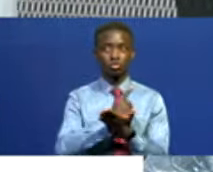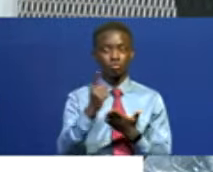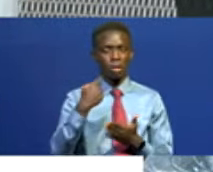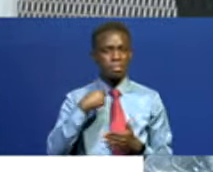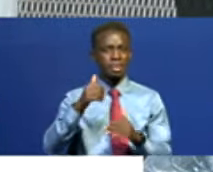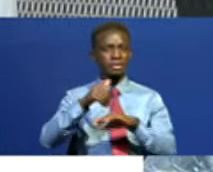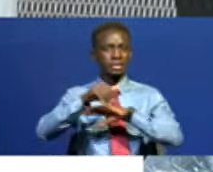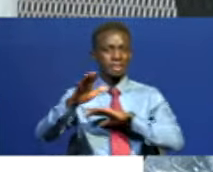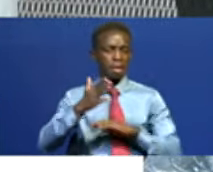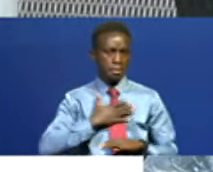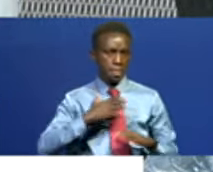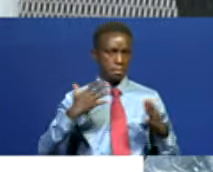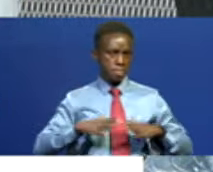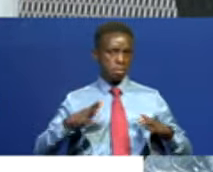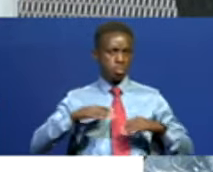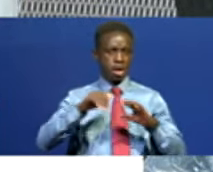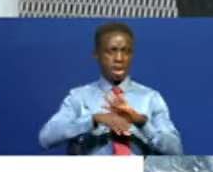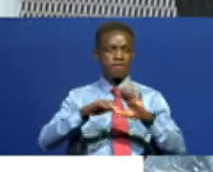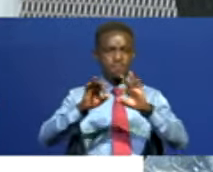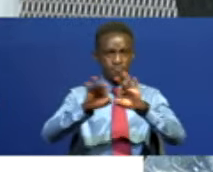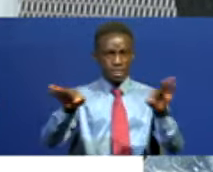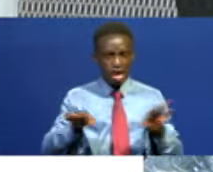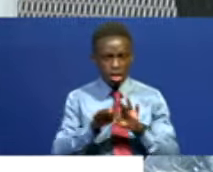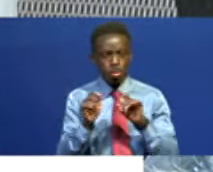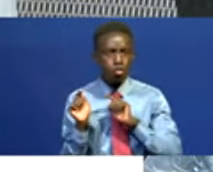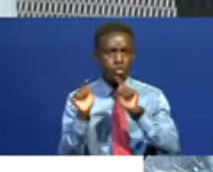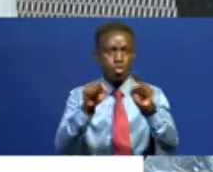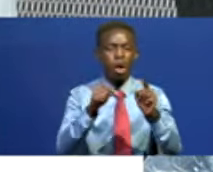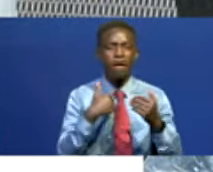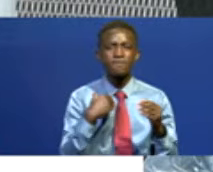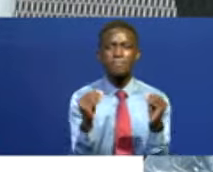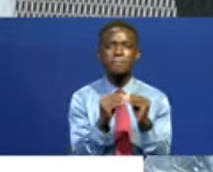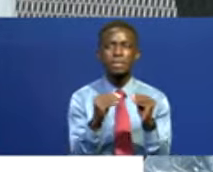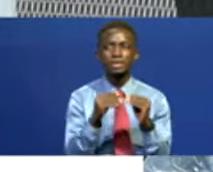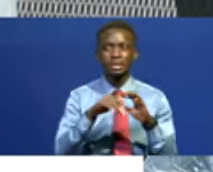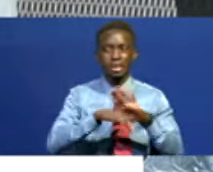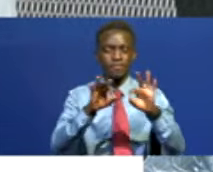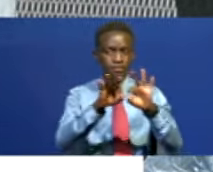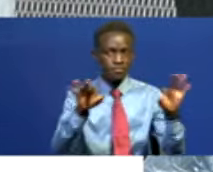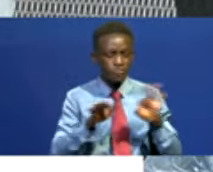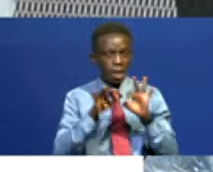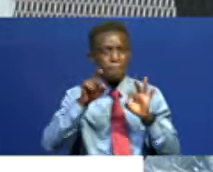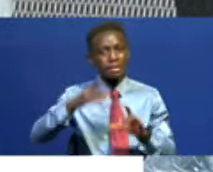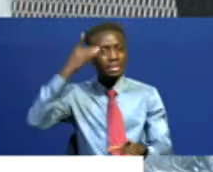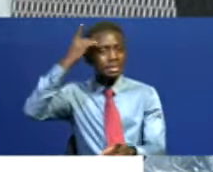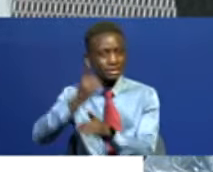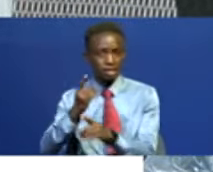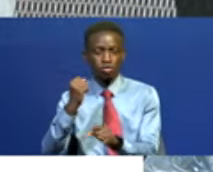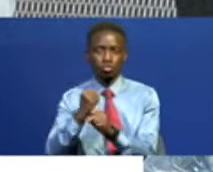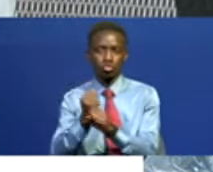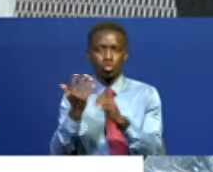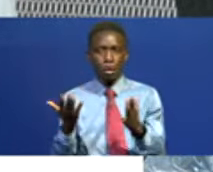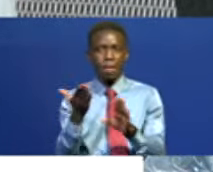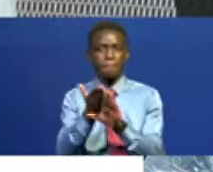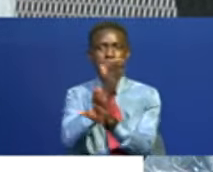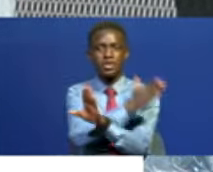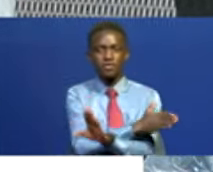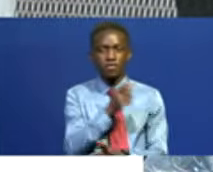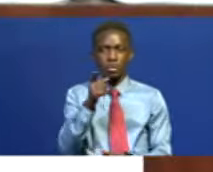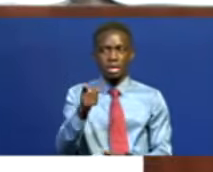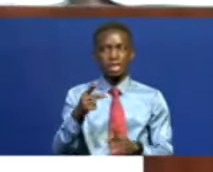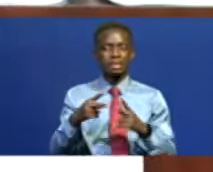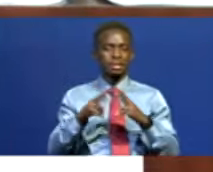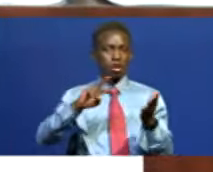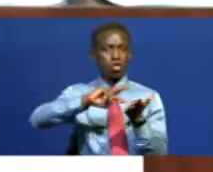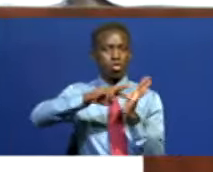ground to go and have a meeting on the ground to decide what needs to be done before the contractor can take charge